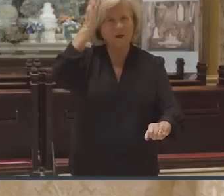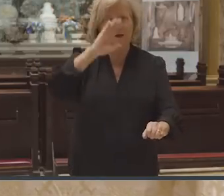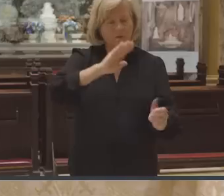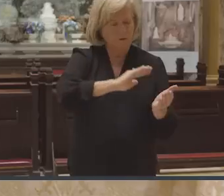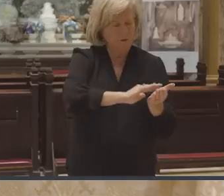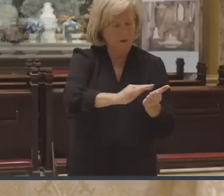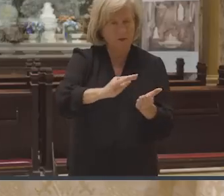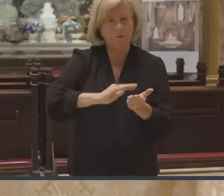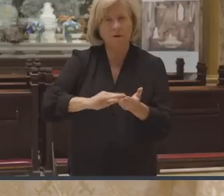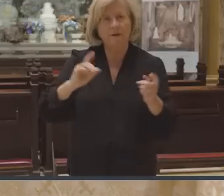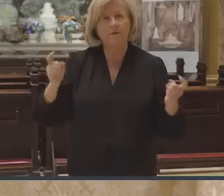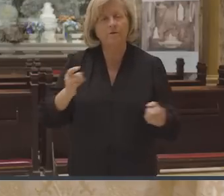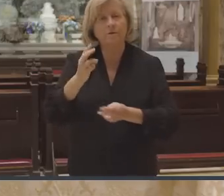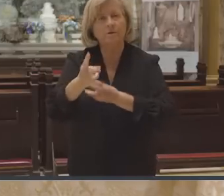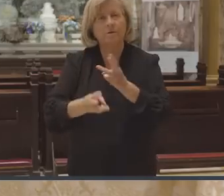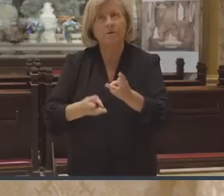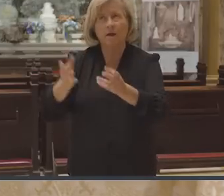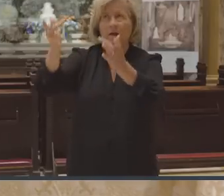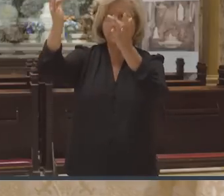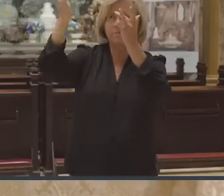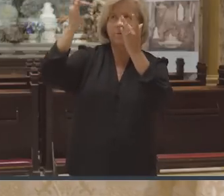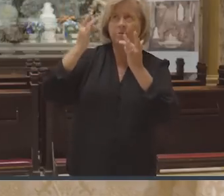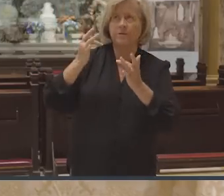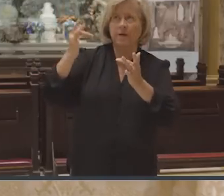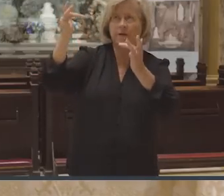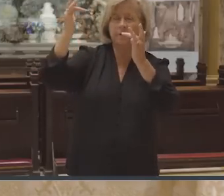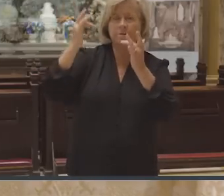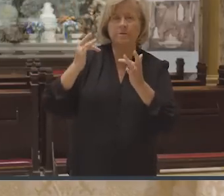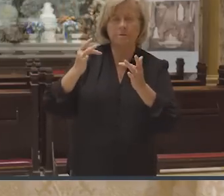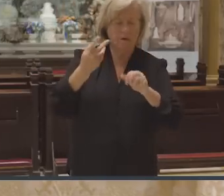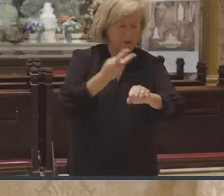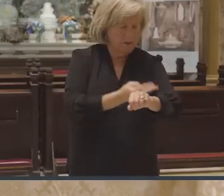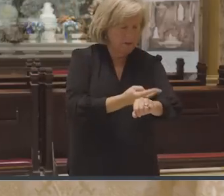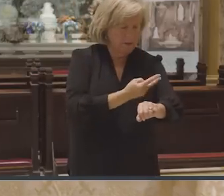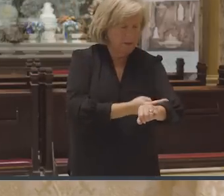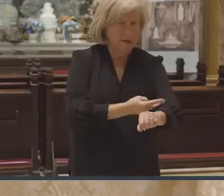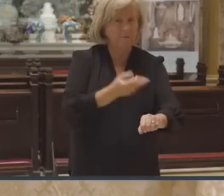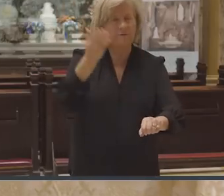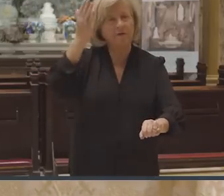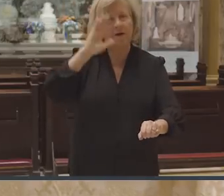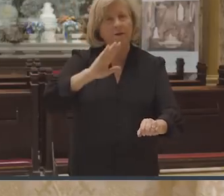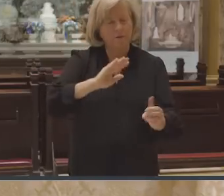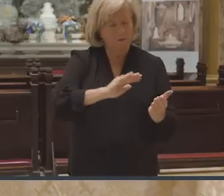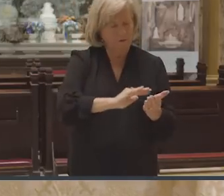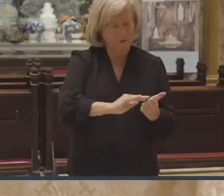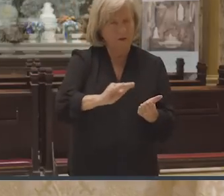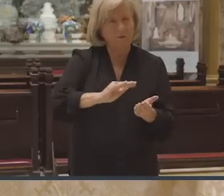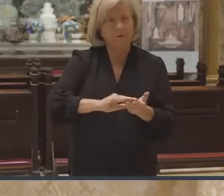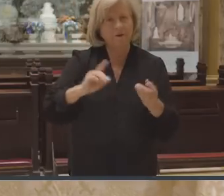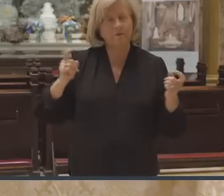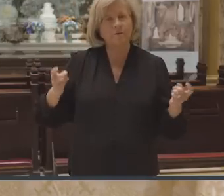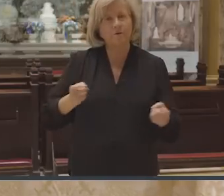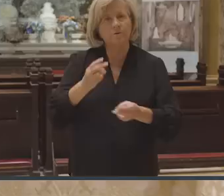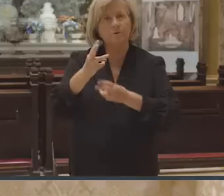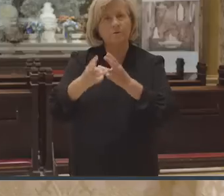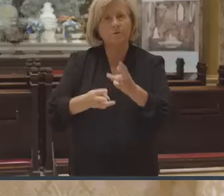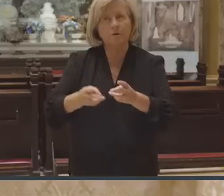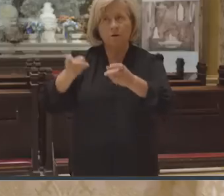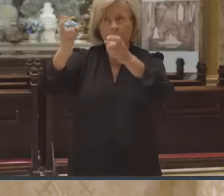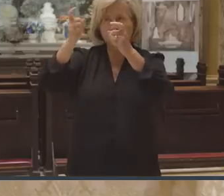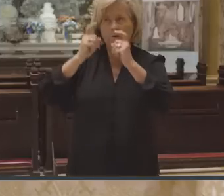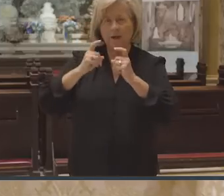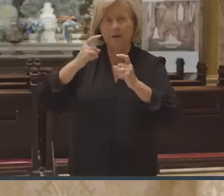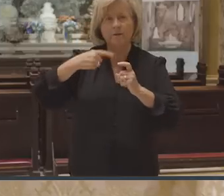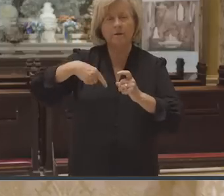away the sins of the world. Have mercy on us. Lamb of God, take away the sins of the world. Grant us